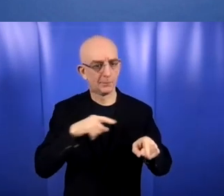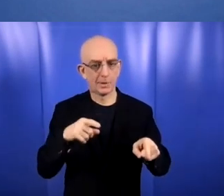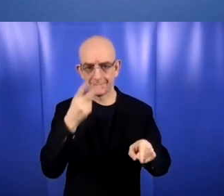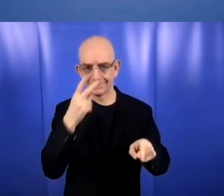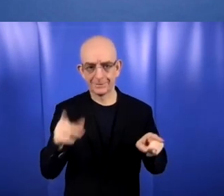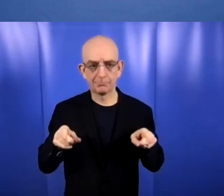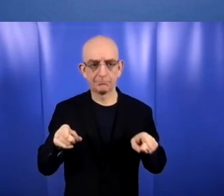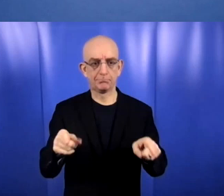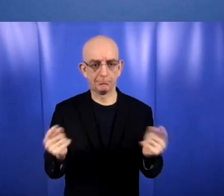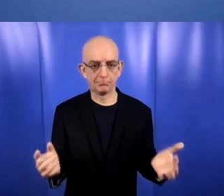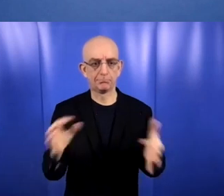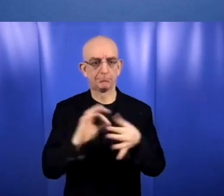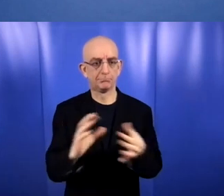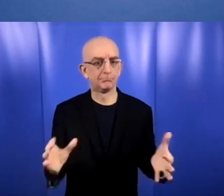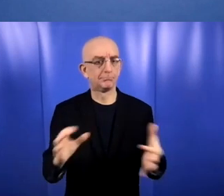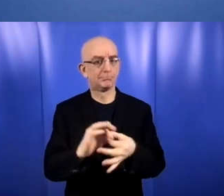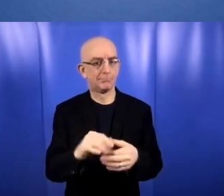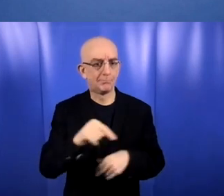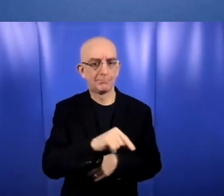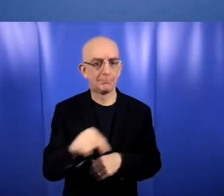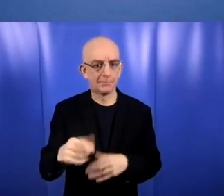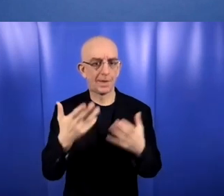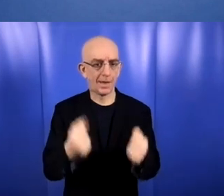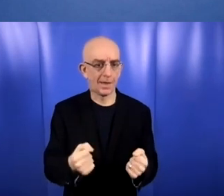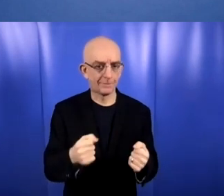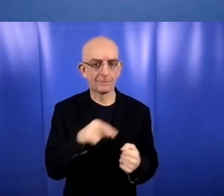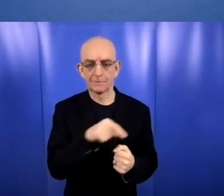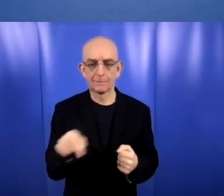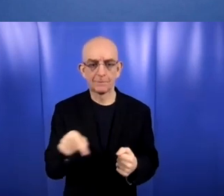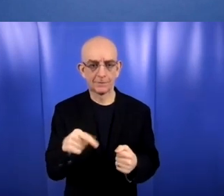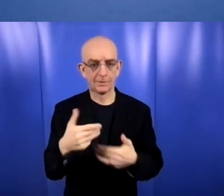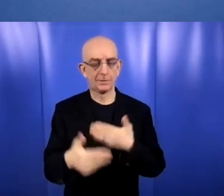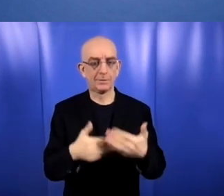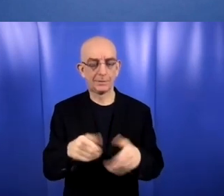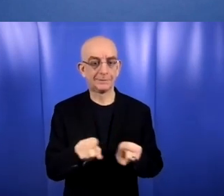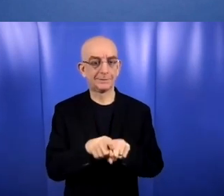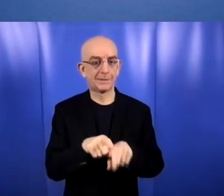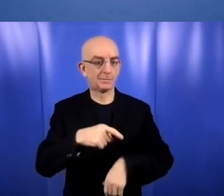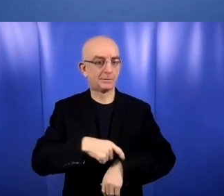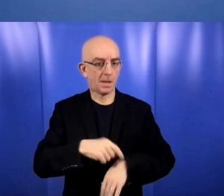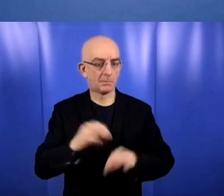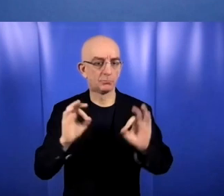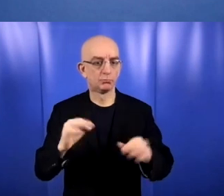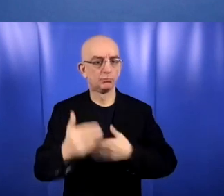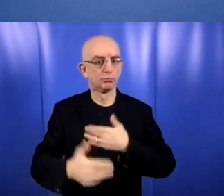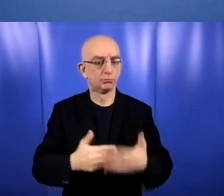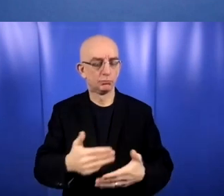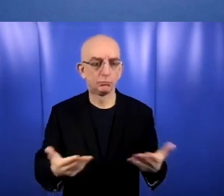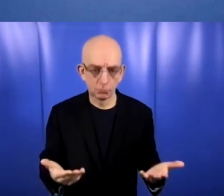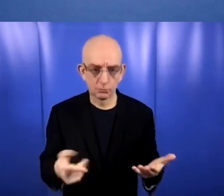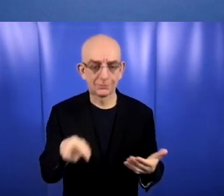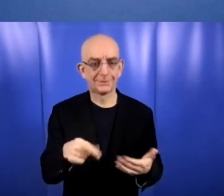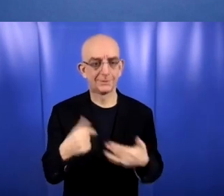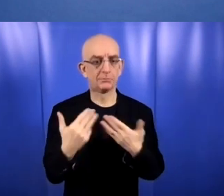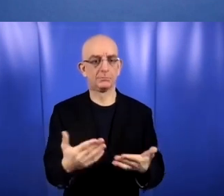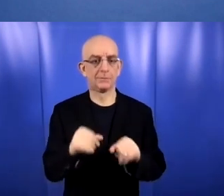that provide protection over the duration of displacement. So UNHCR's role with respect